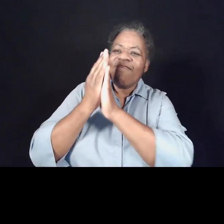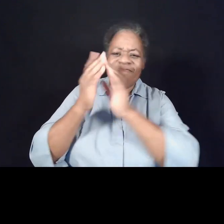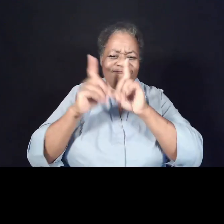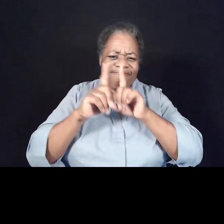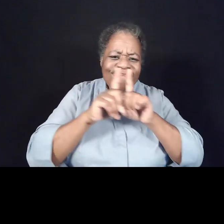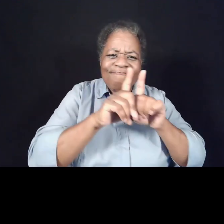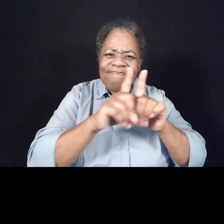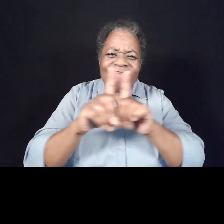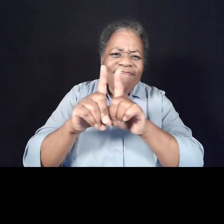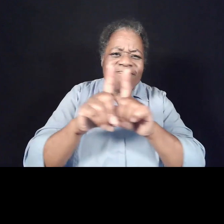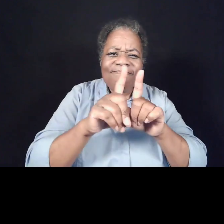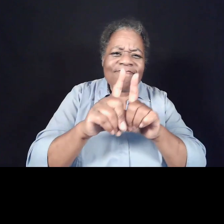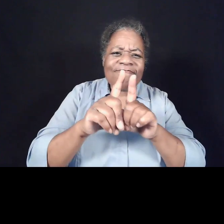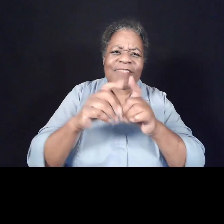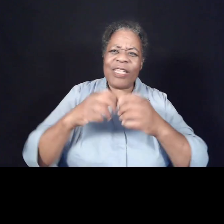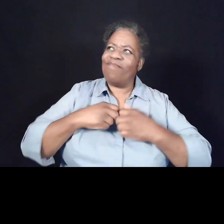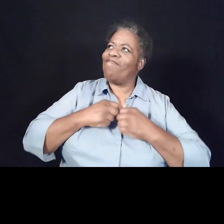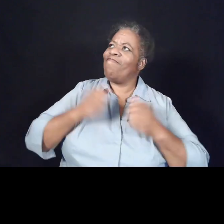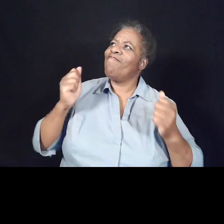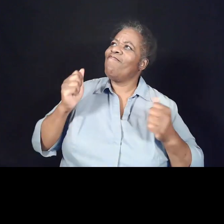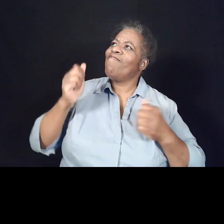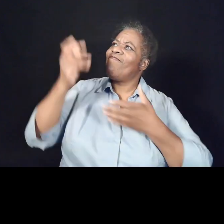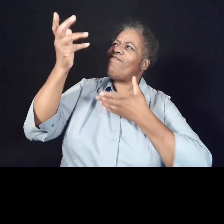ourselves with God.